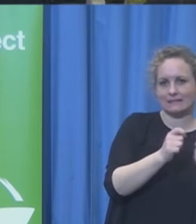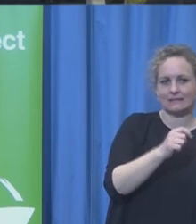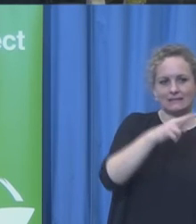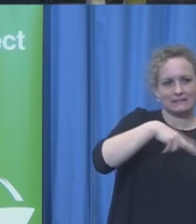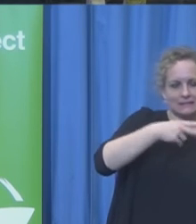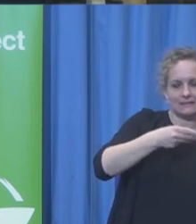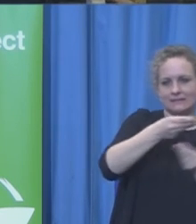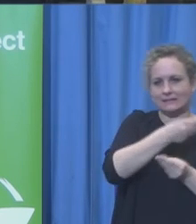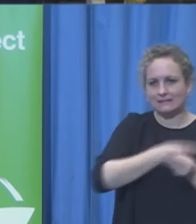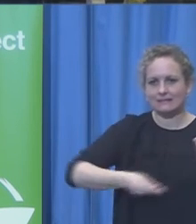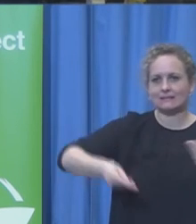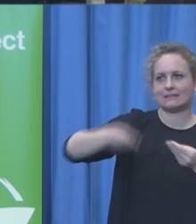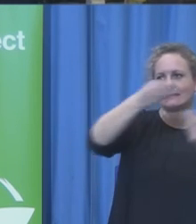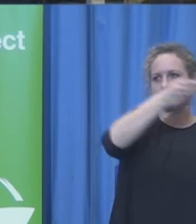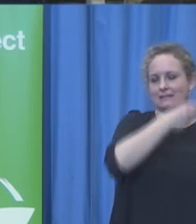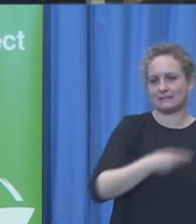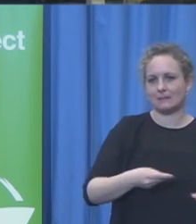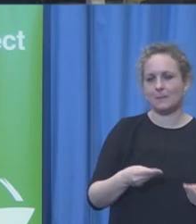three institutions, Commission,